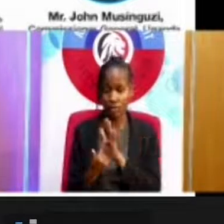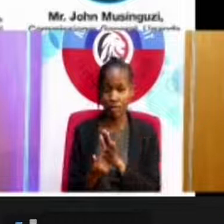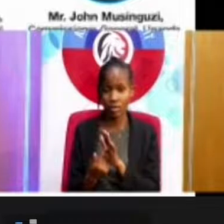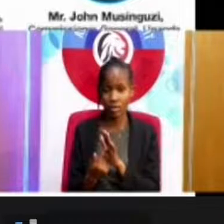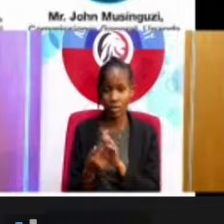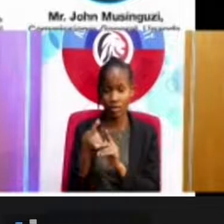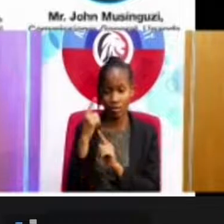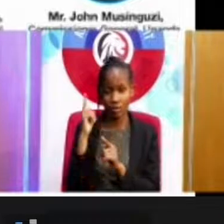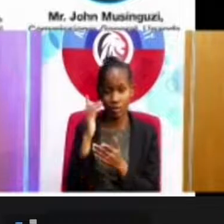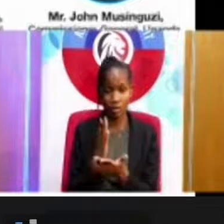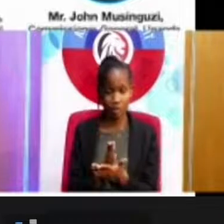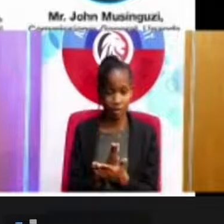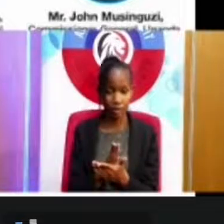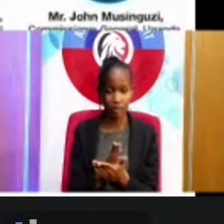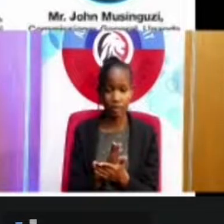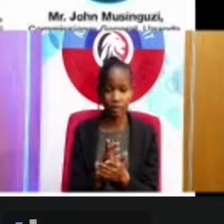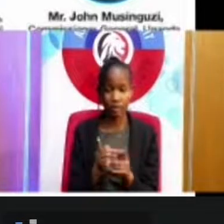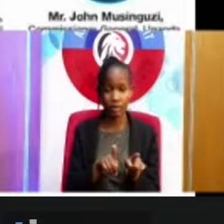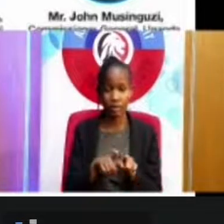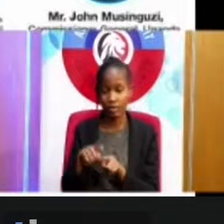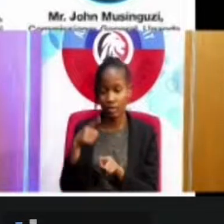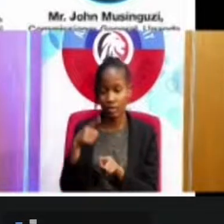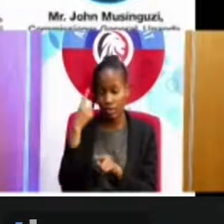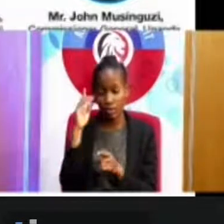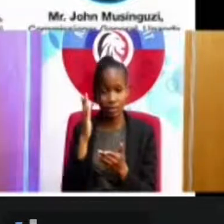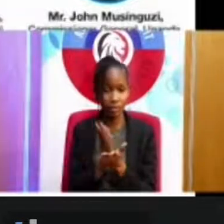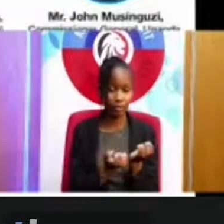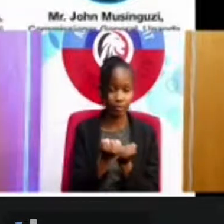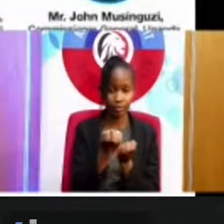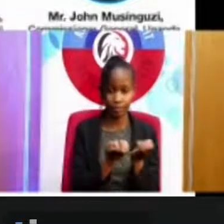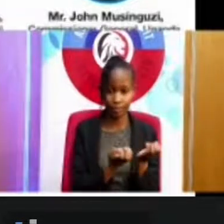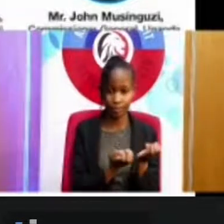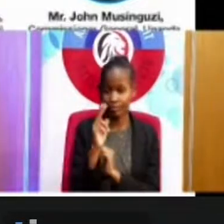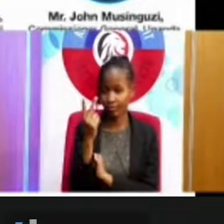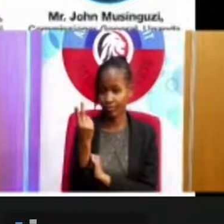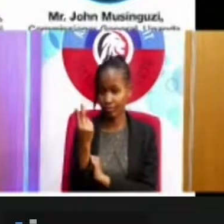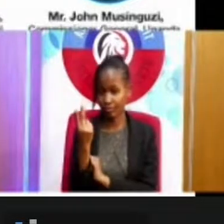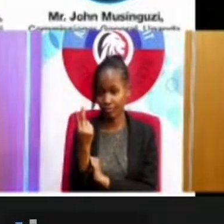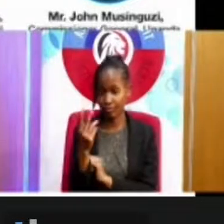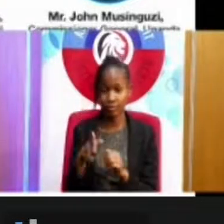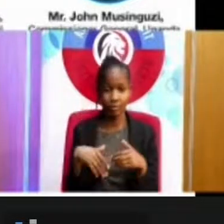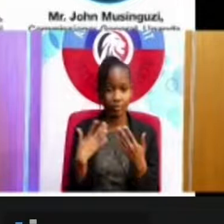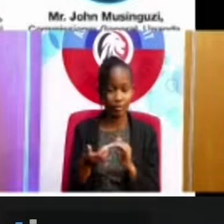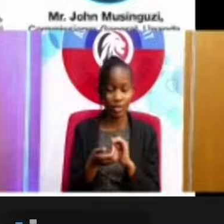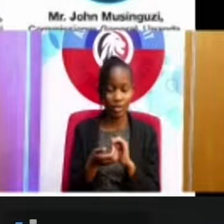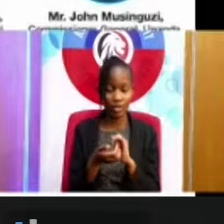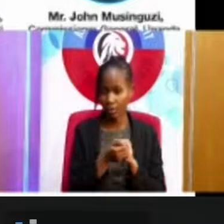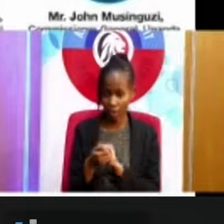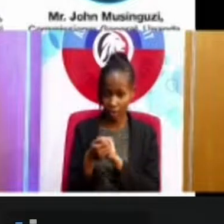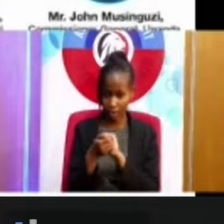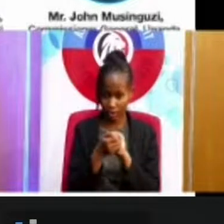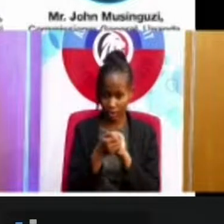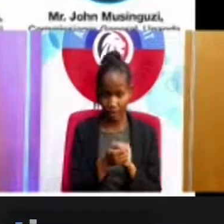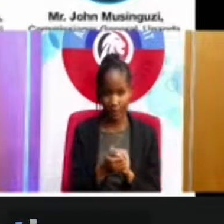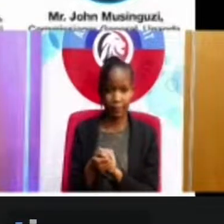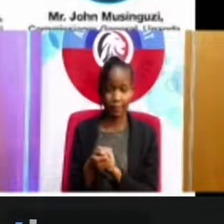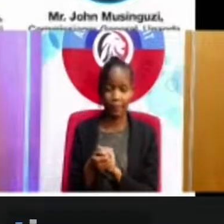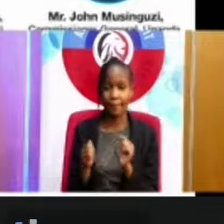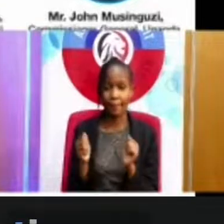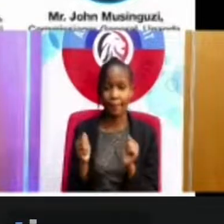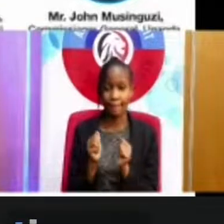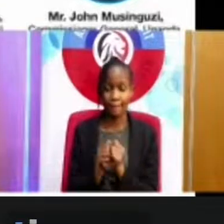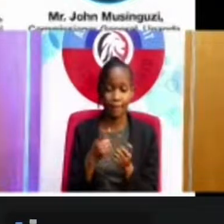and it is for real business. And secondly is how do we engage with taxpayers, with